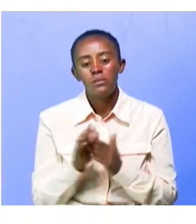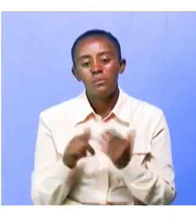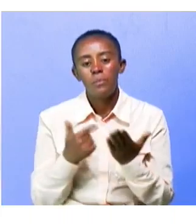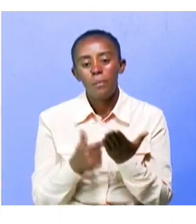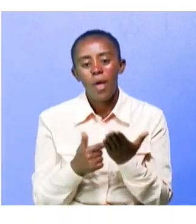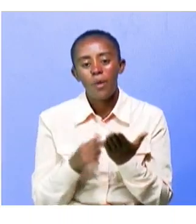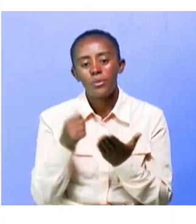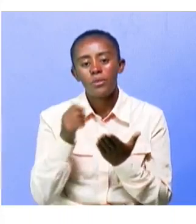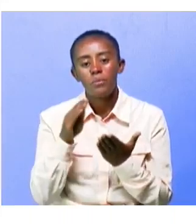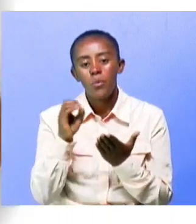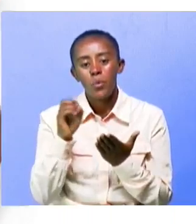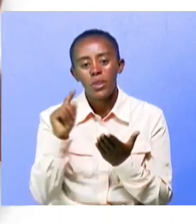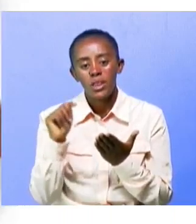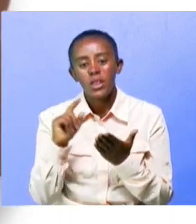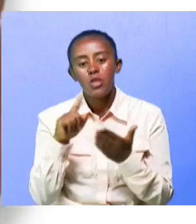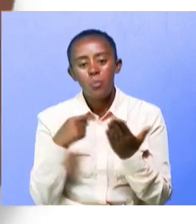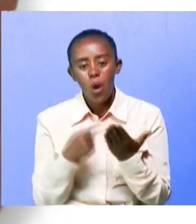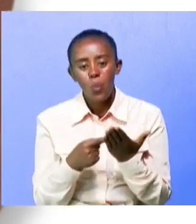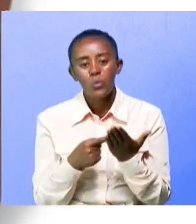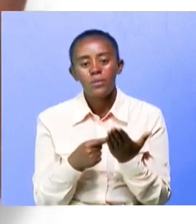about